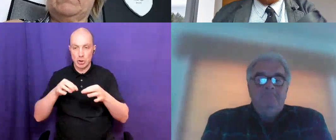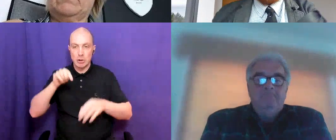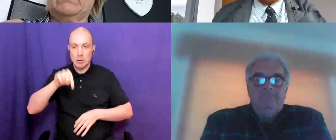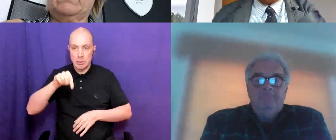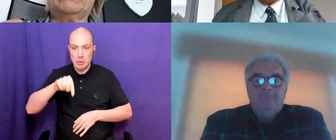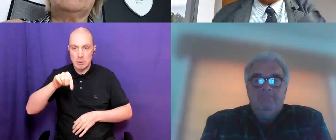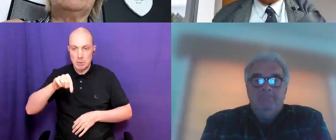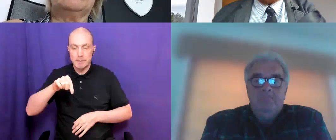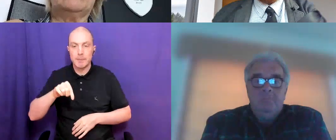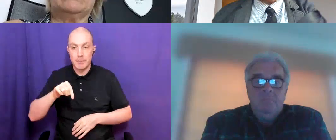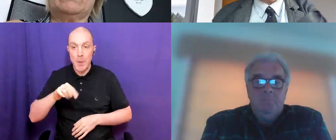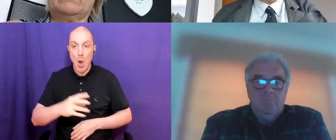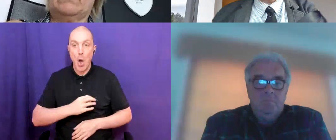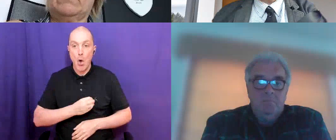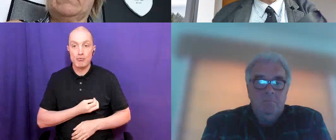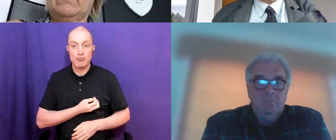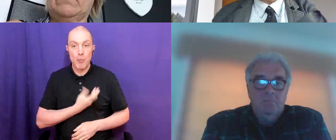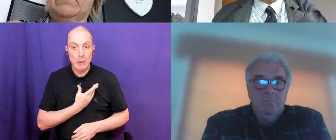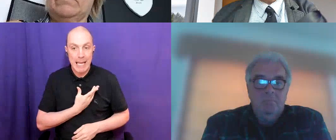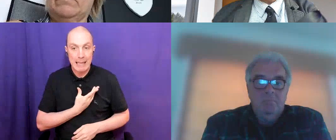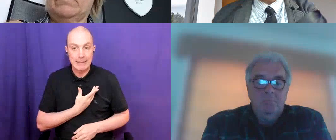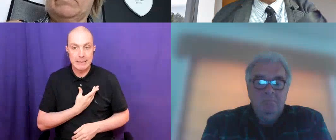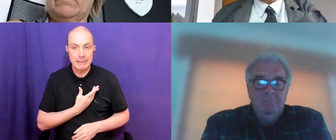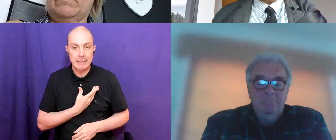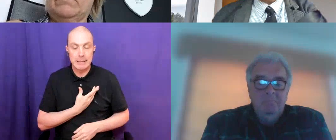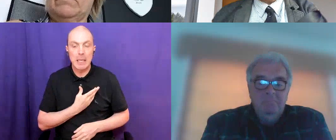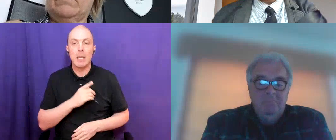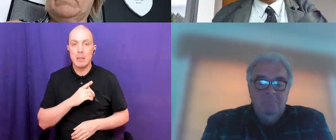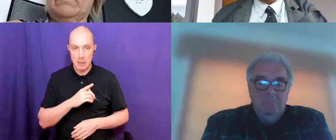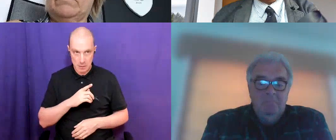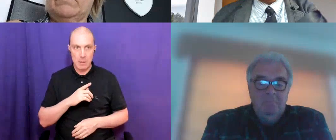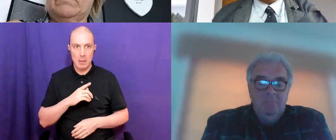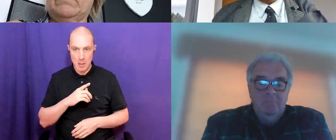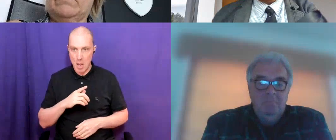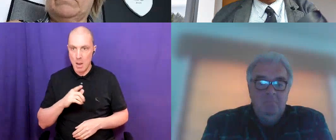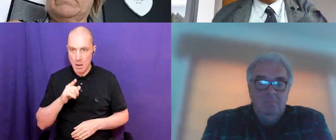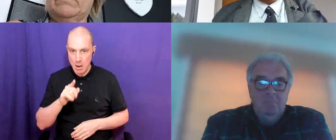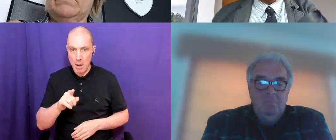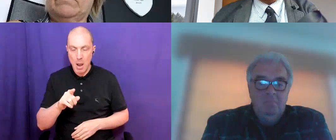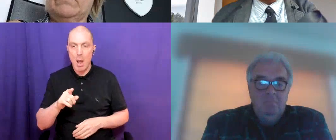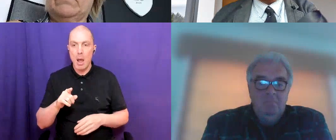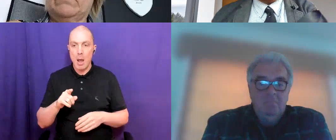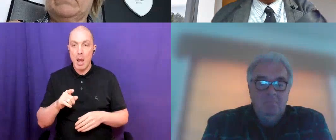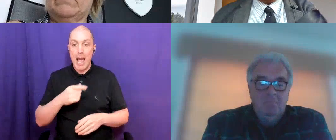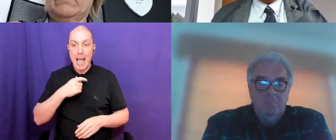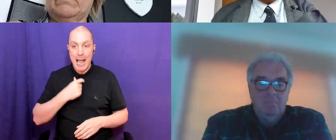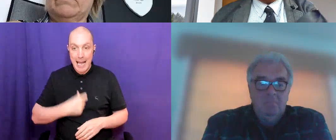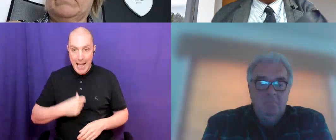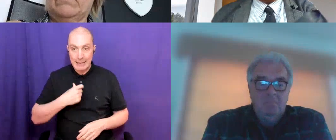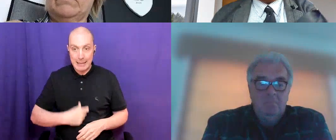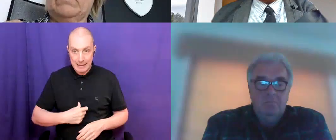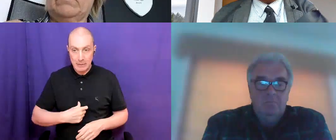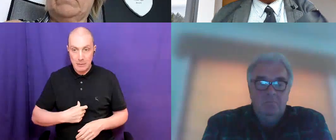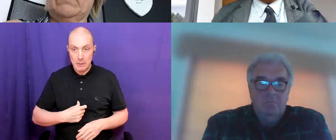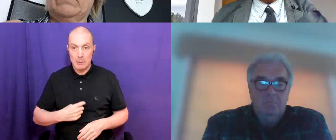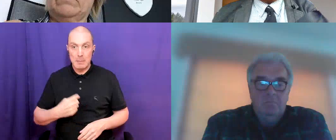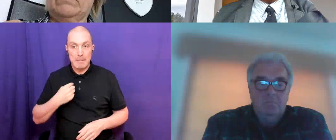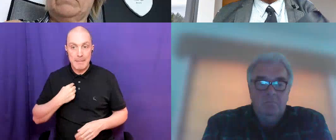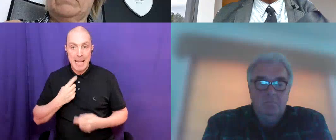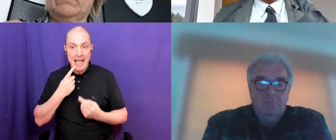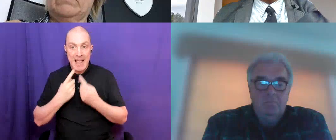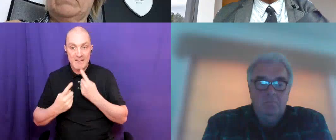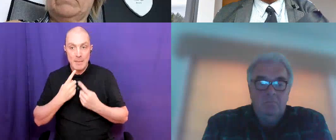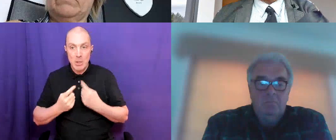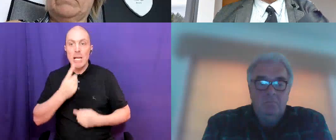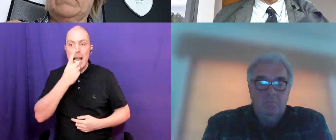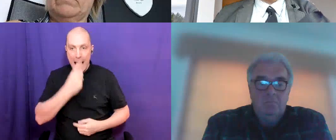relation to rosettes, with candidate or party details, these are permitted to be worn. However, if someone's in the